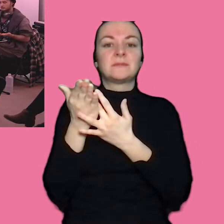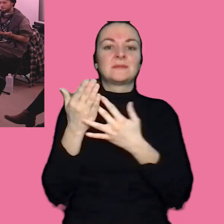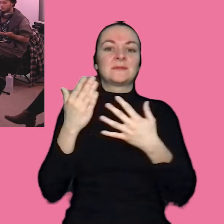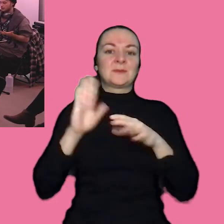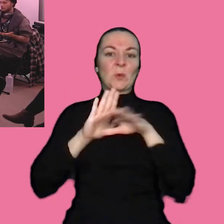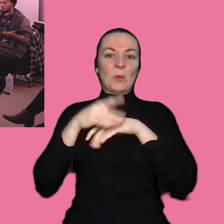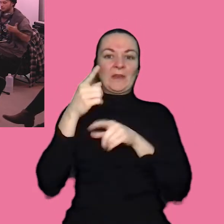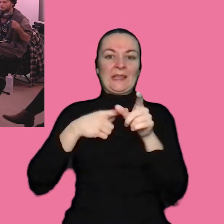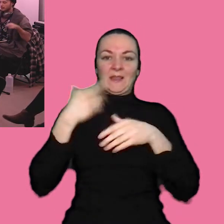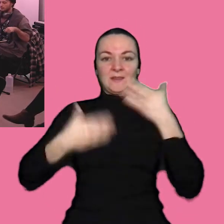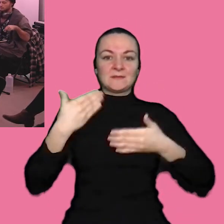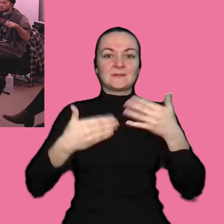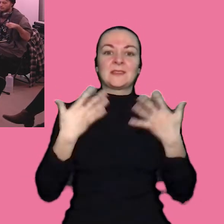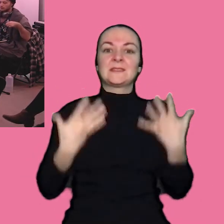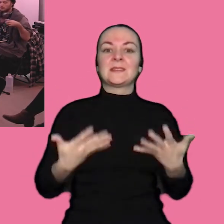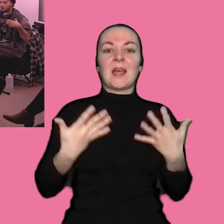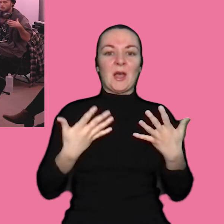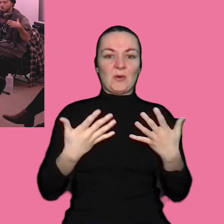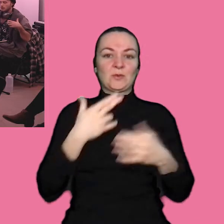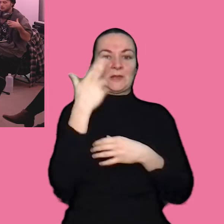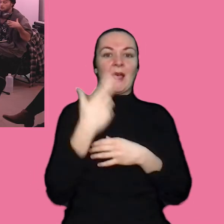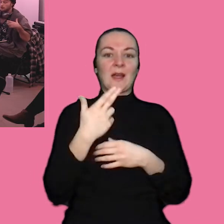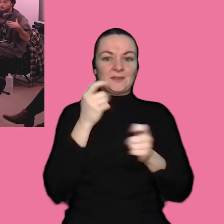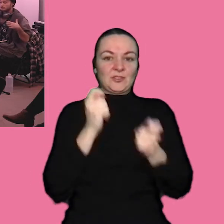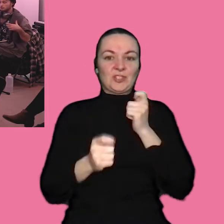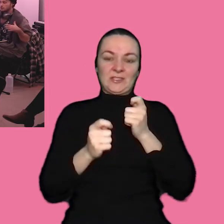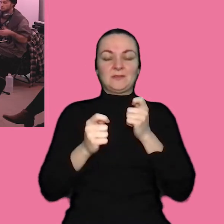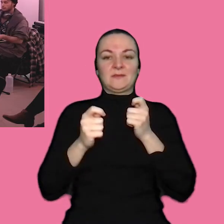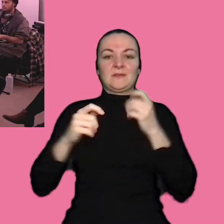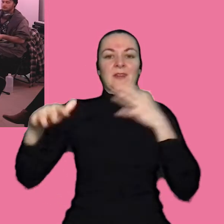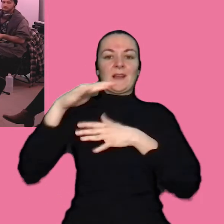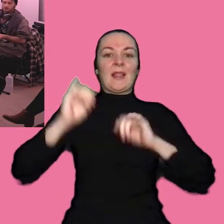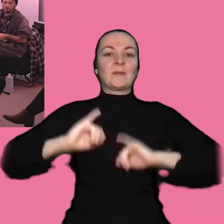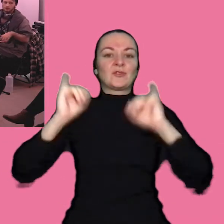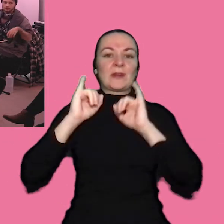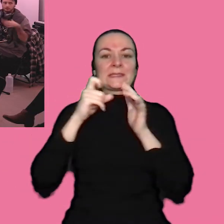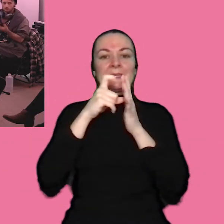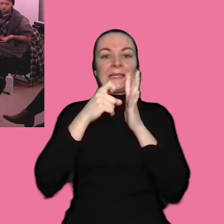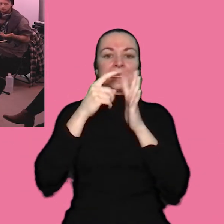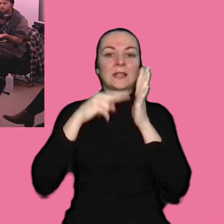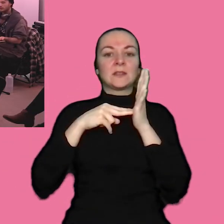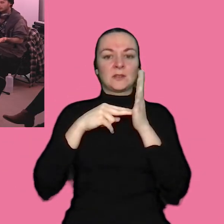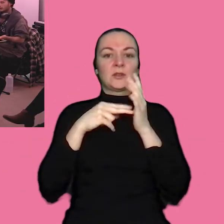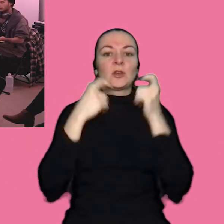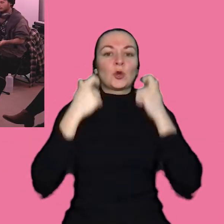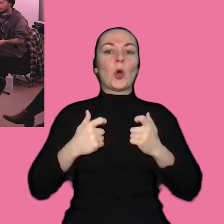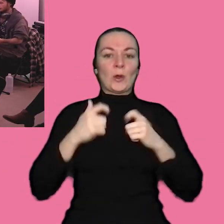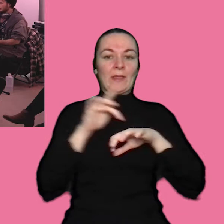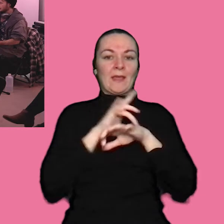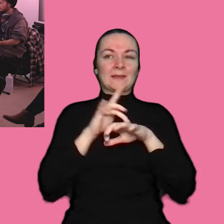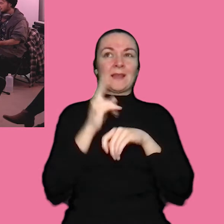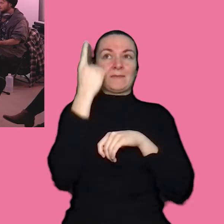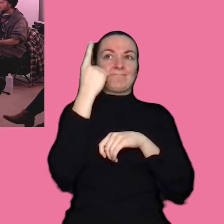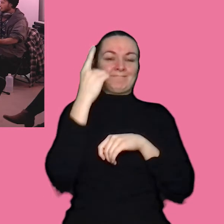the years, I'm now the artist for change climate crisis at Eden Court Theatre